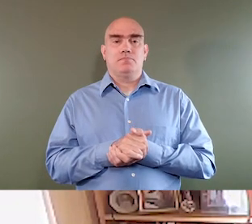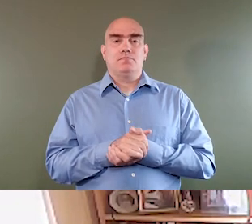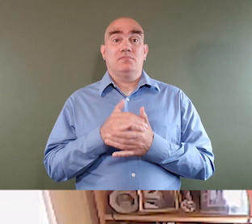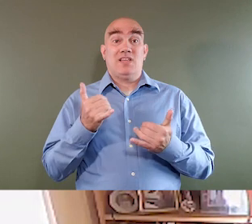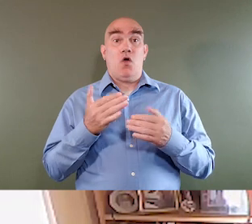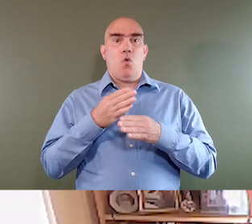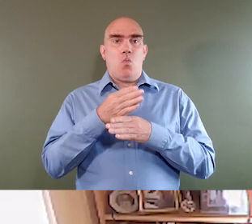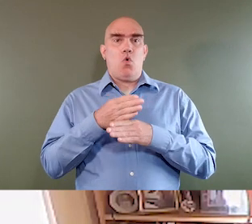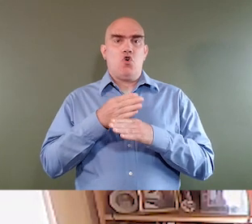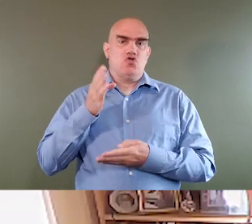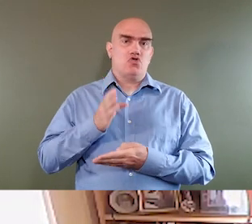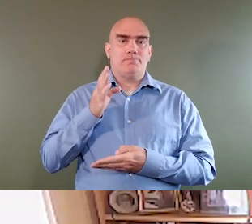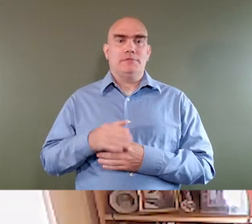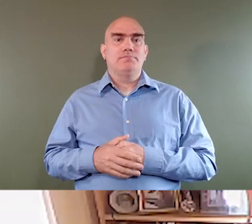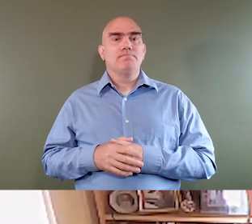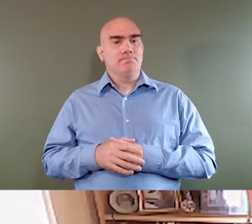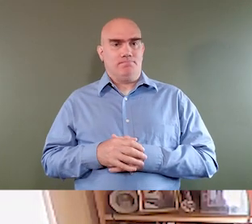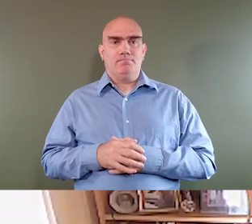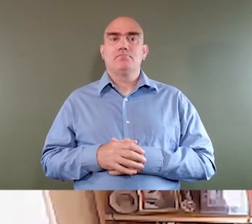wood chops.